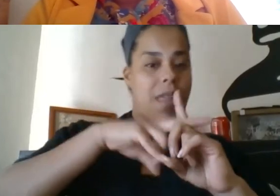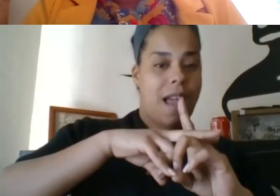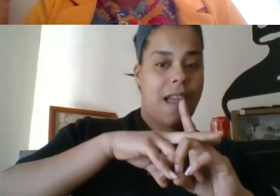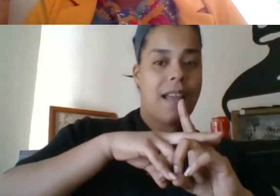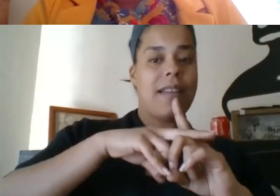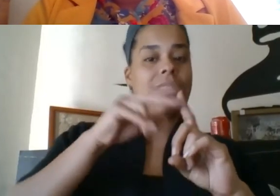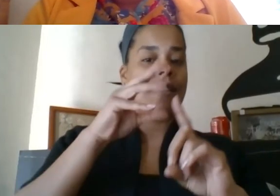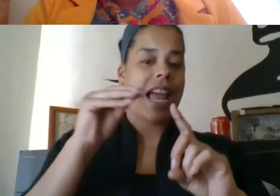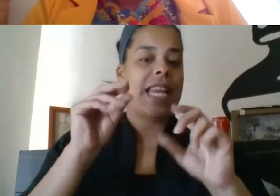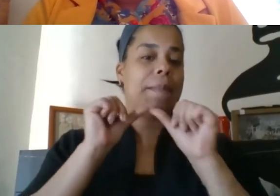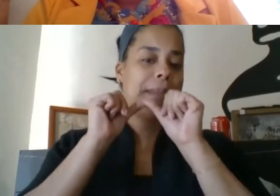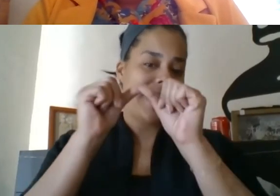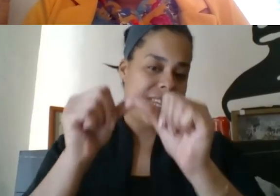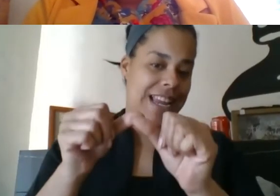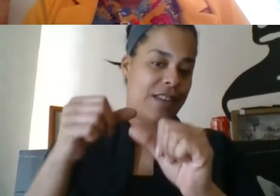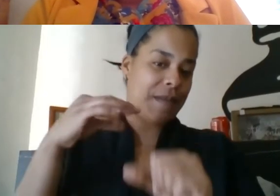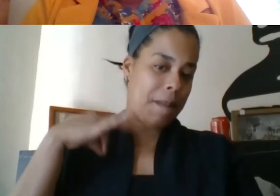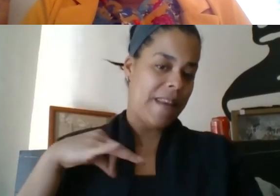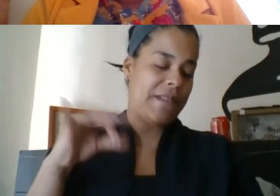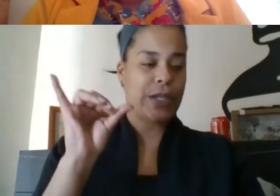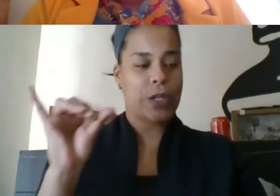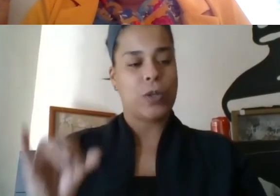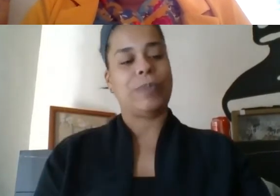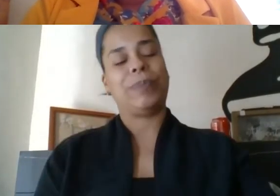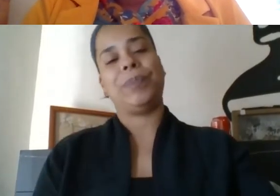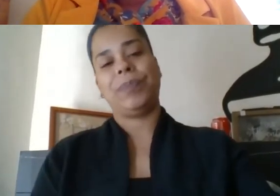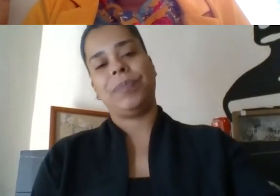maintain benefits as well.